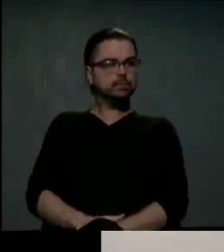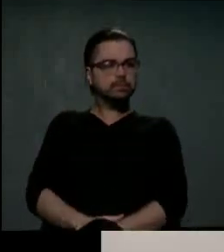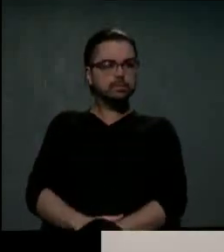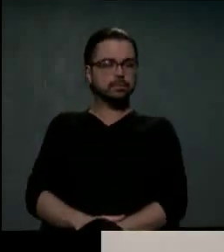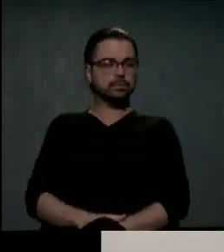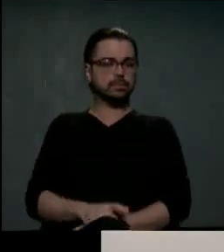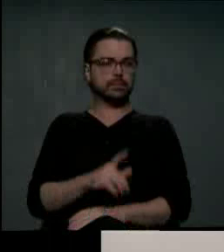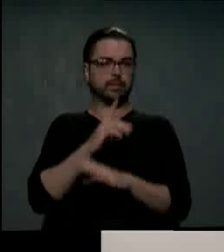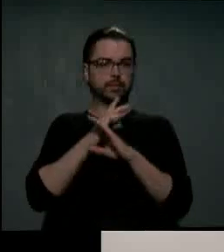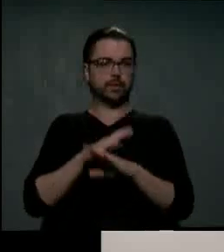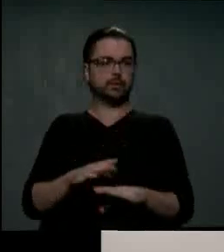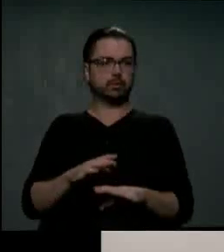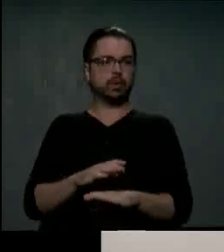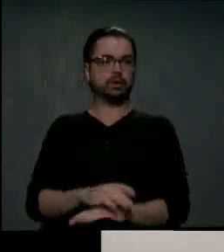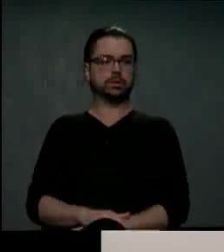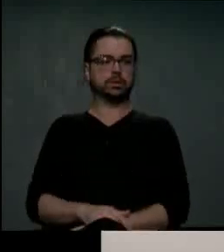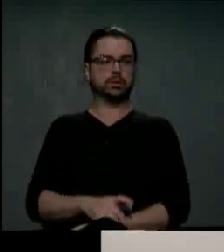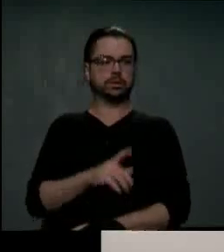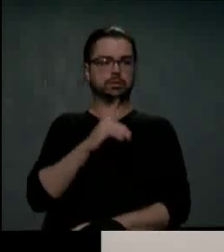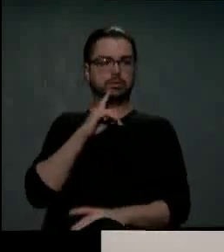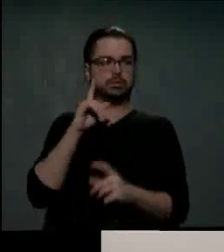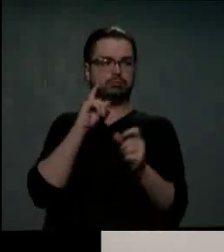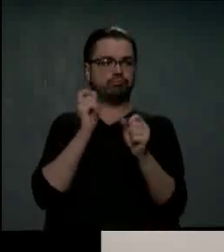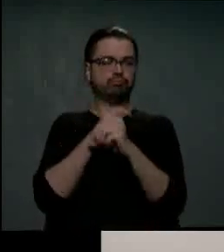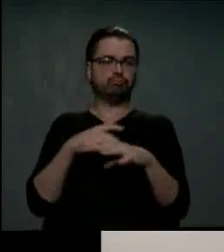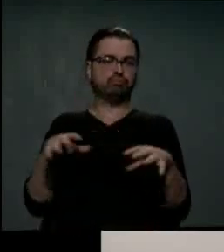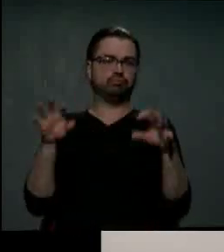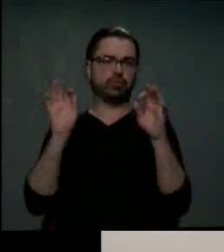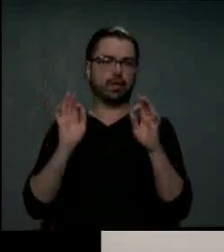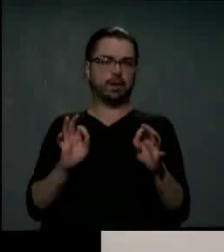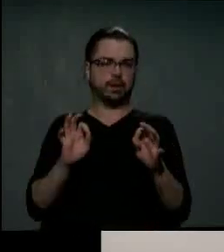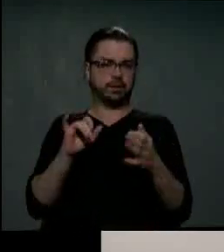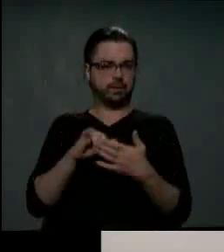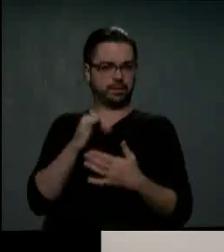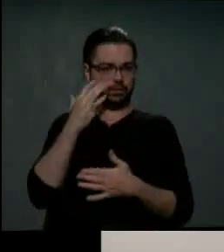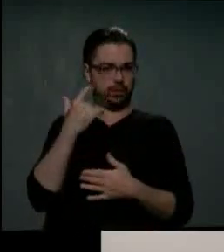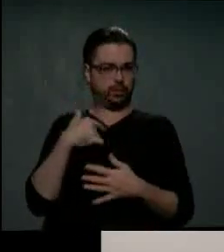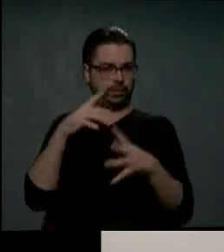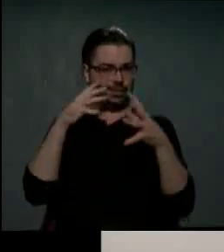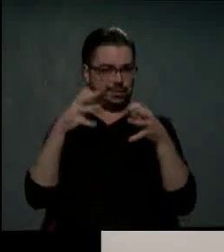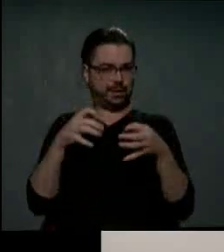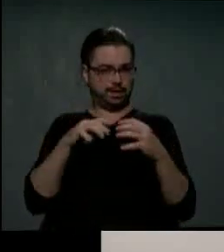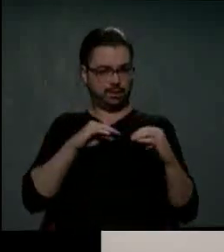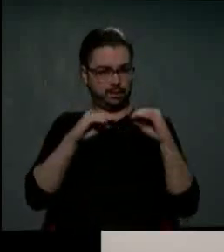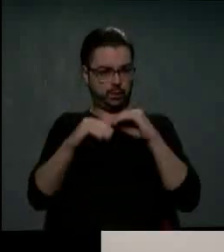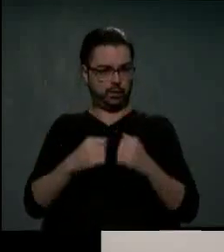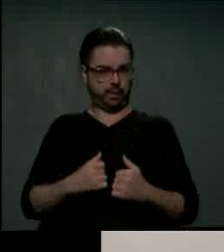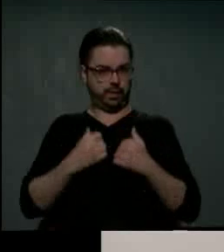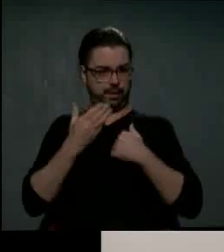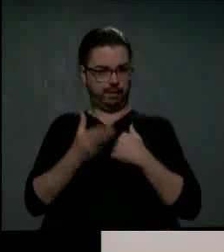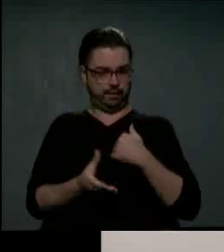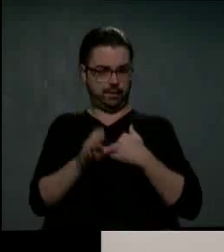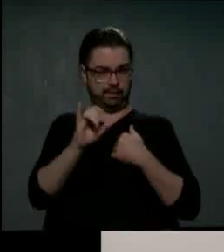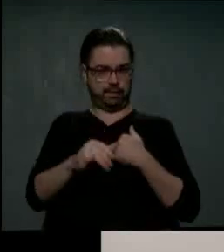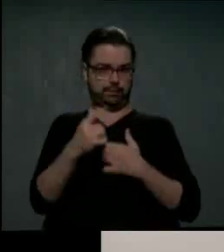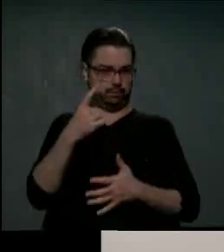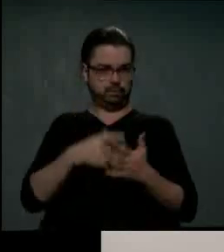it's quiet. It's ideal, and it's why we decided to live there. It's what we love.